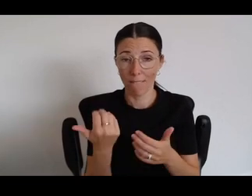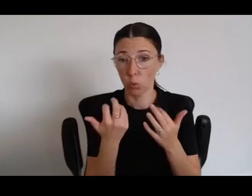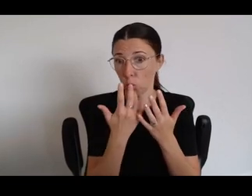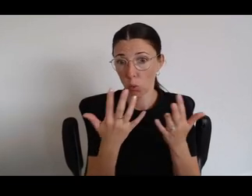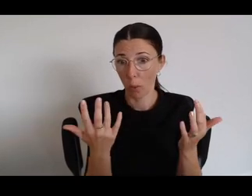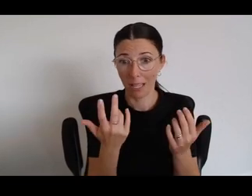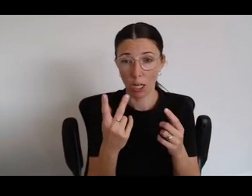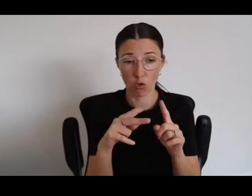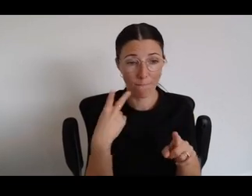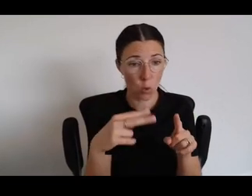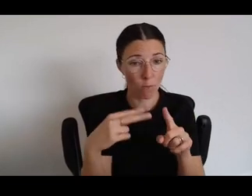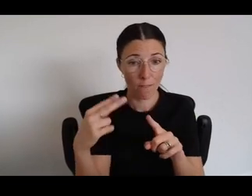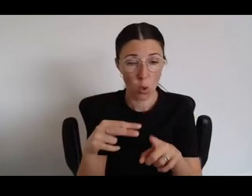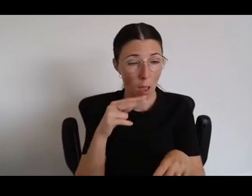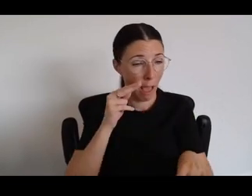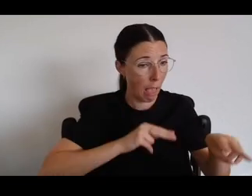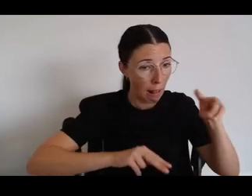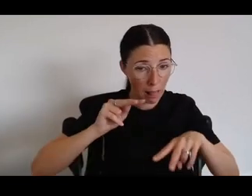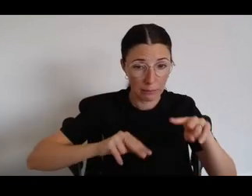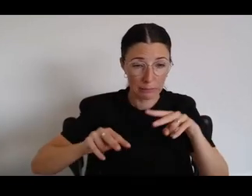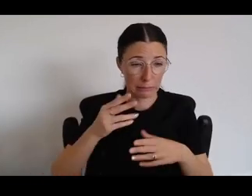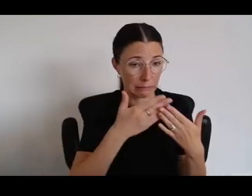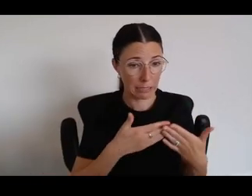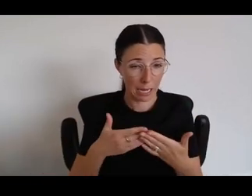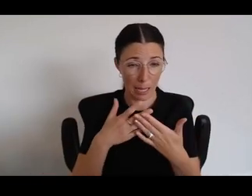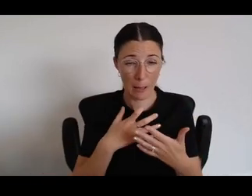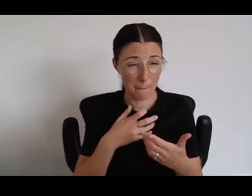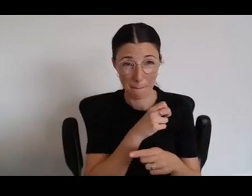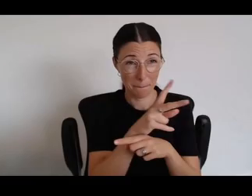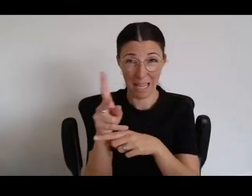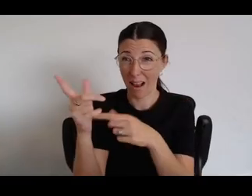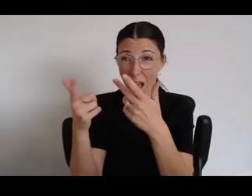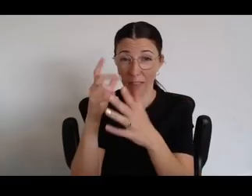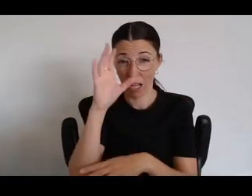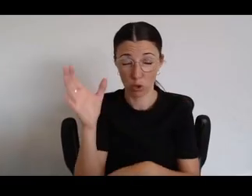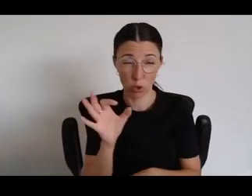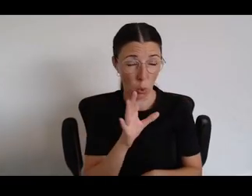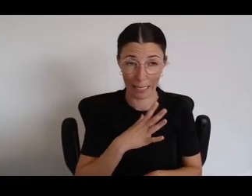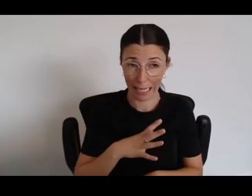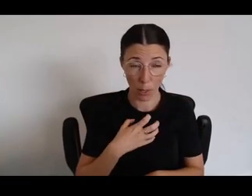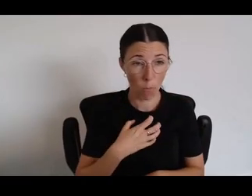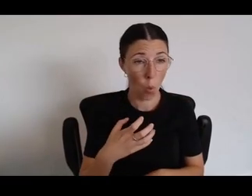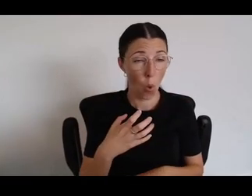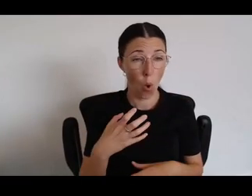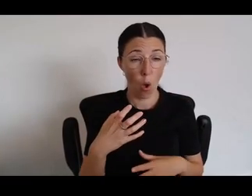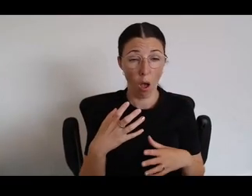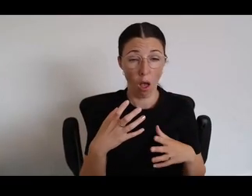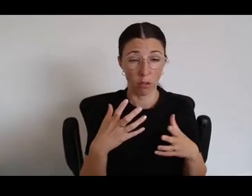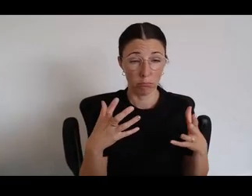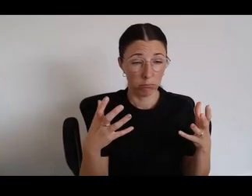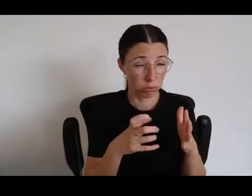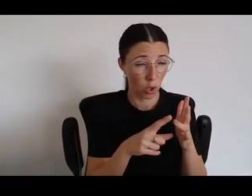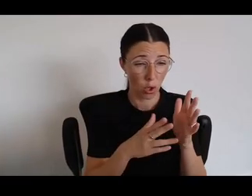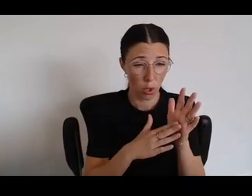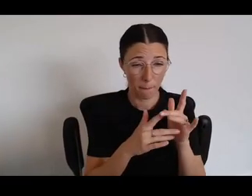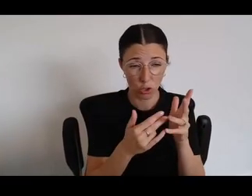analysis and studies than any other country in the world. We don't need any more commissions or panels or anything like this. We know what the issue is, but we are not very good in